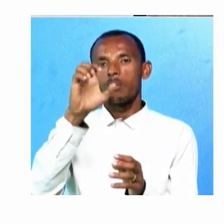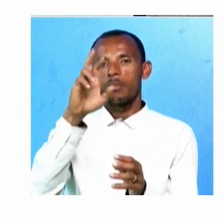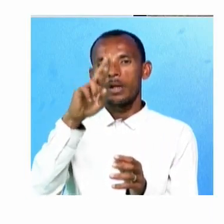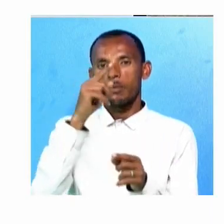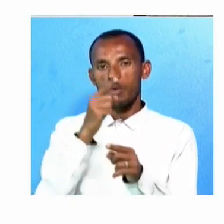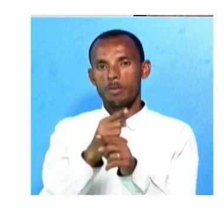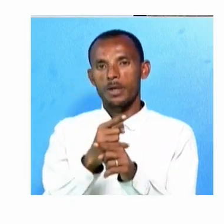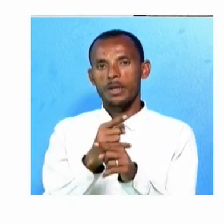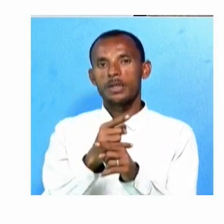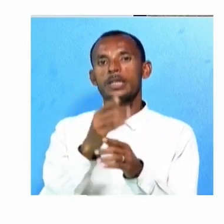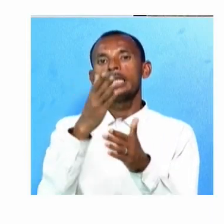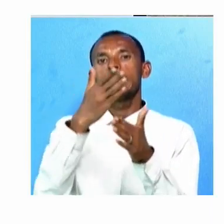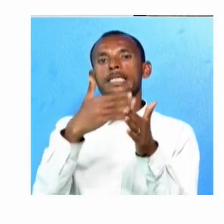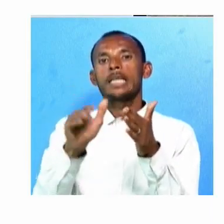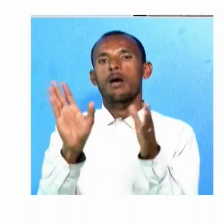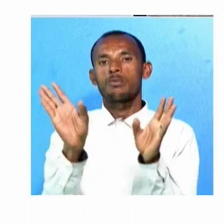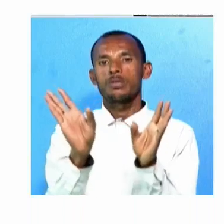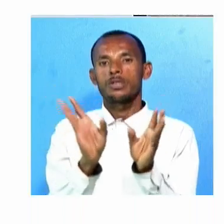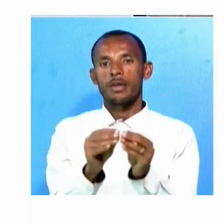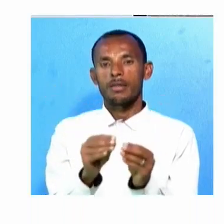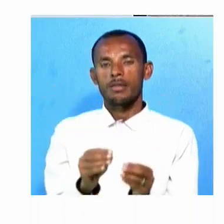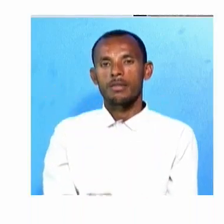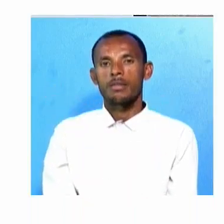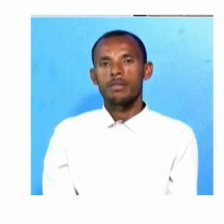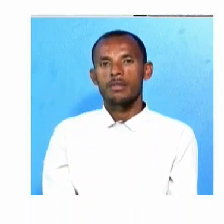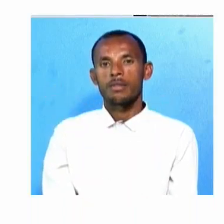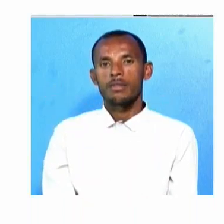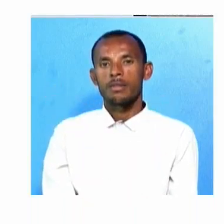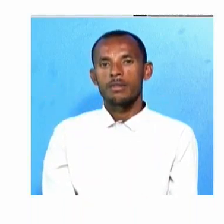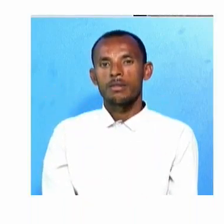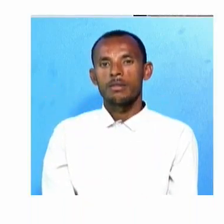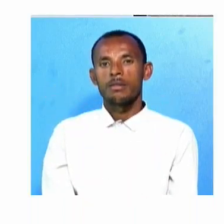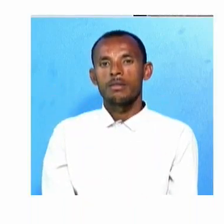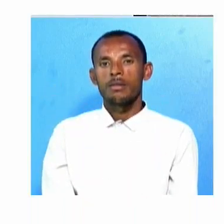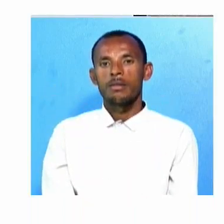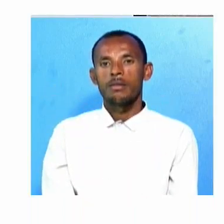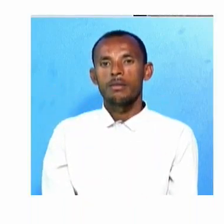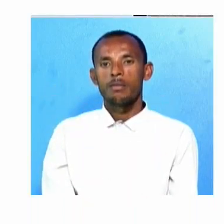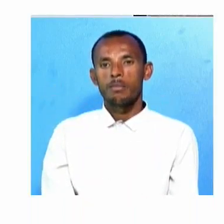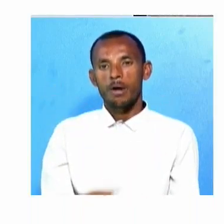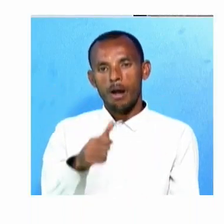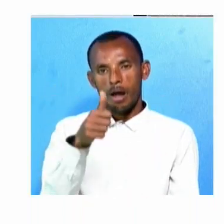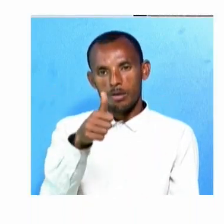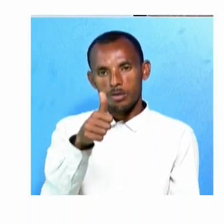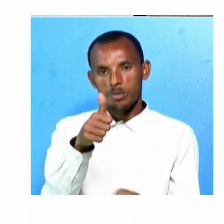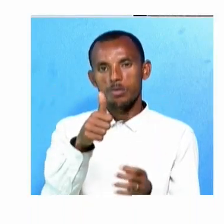subset. A set is not a proper subset of itself.